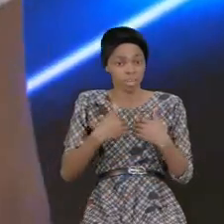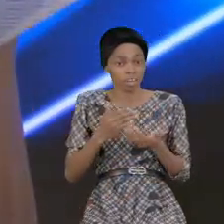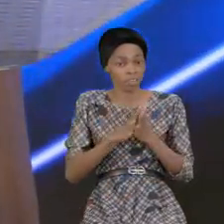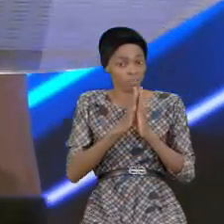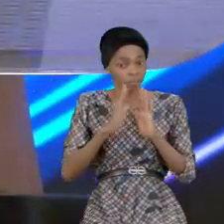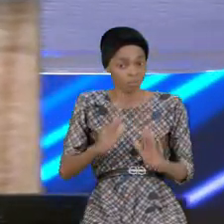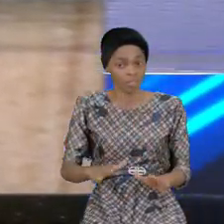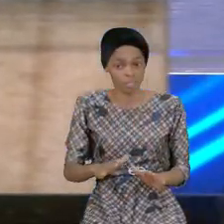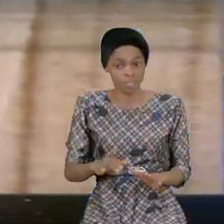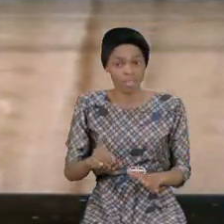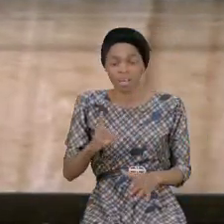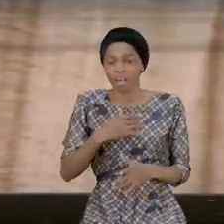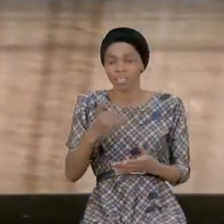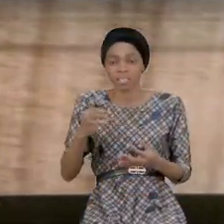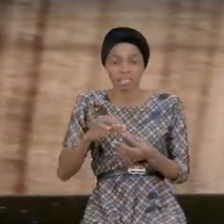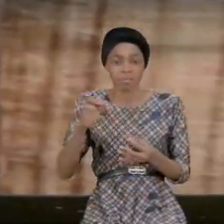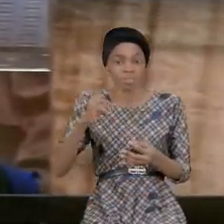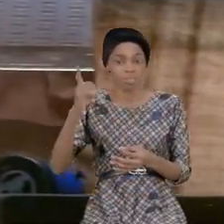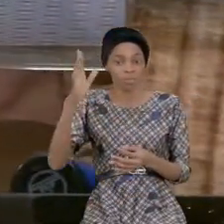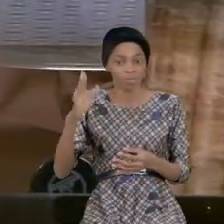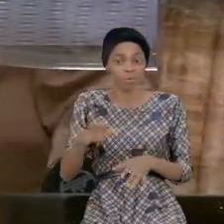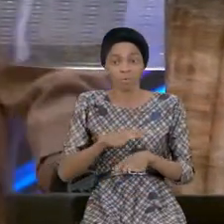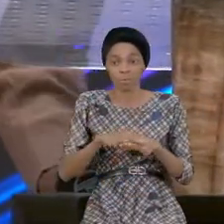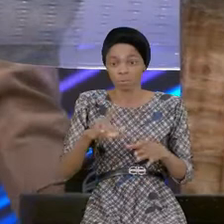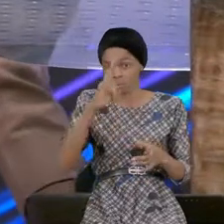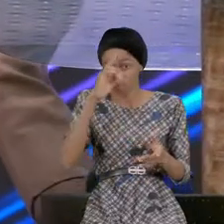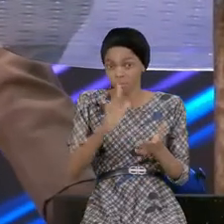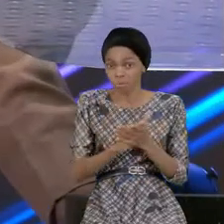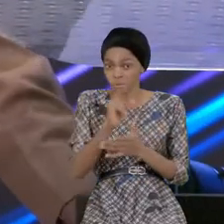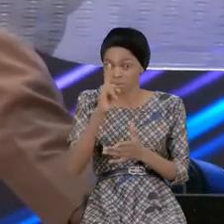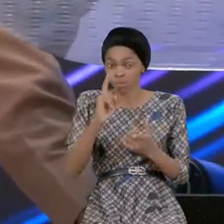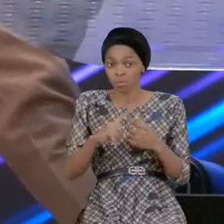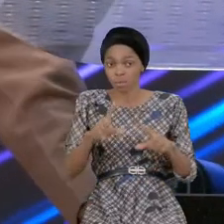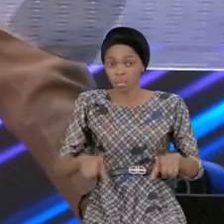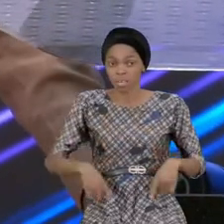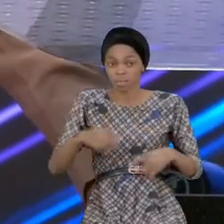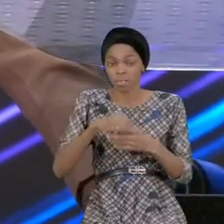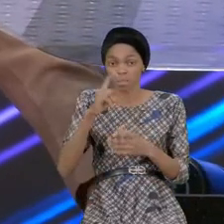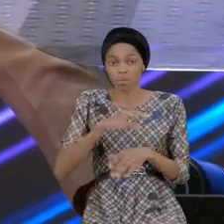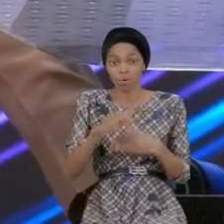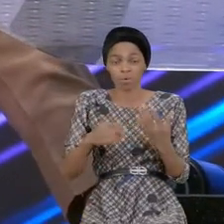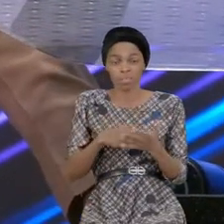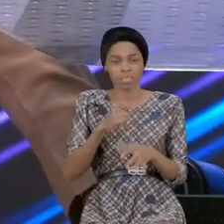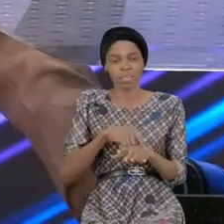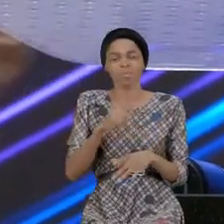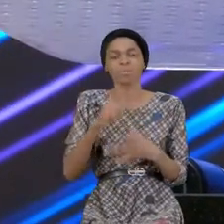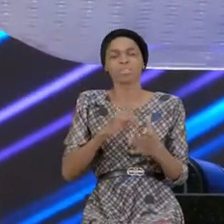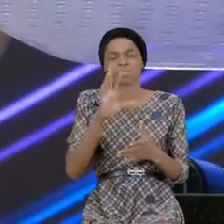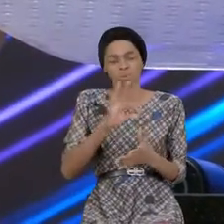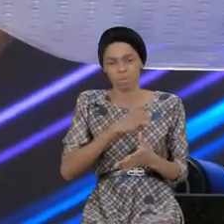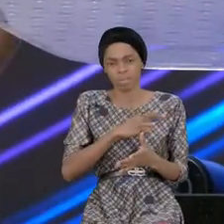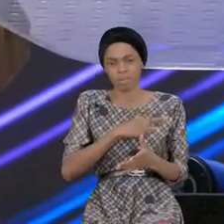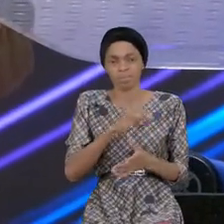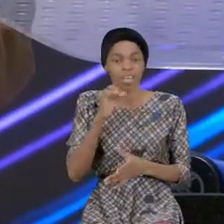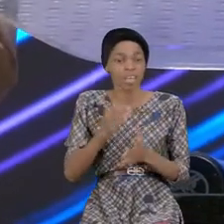and the Spirit of God does not trust you to abide in you all the time, what's your gain? If you